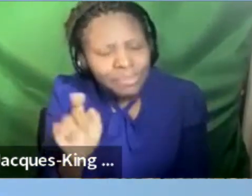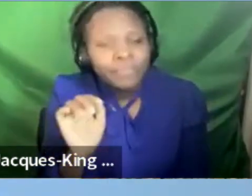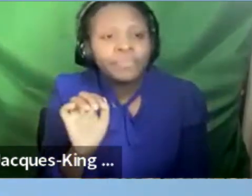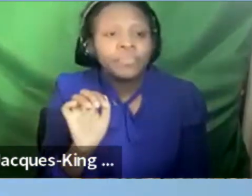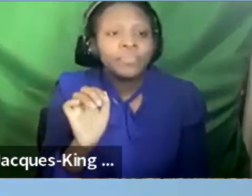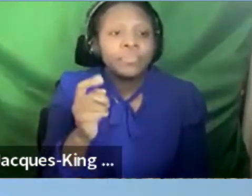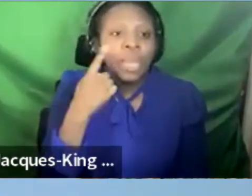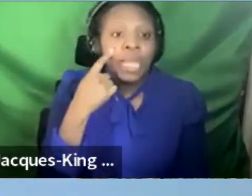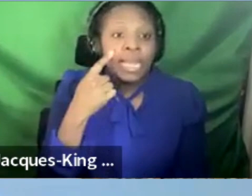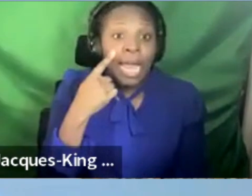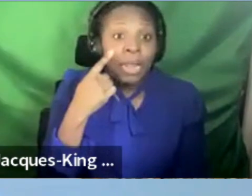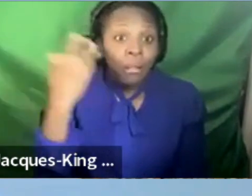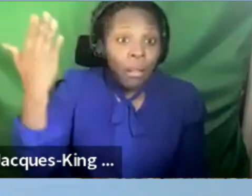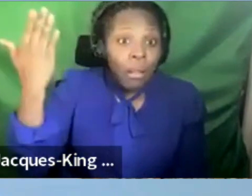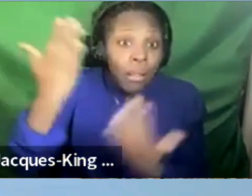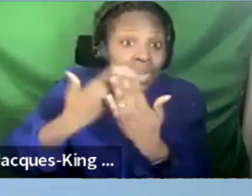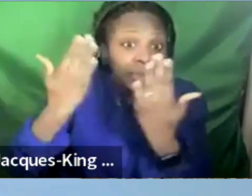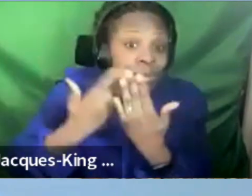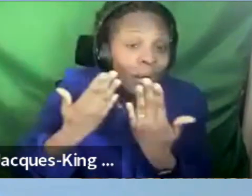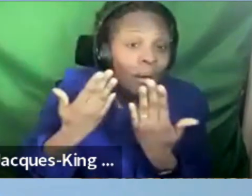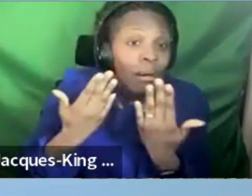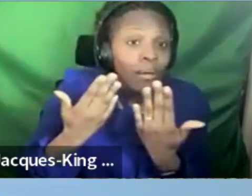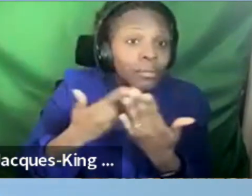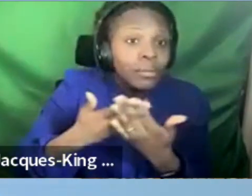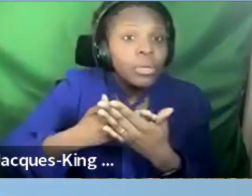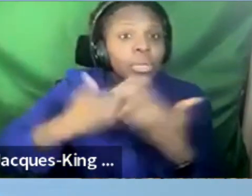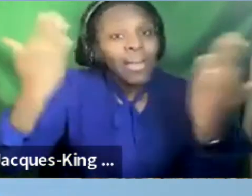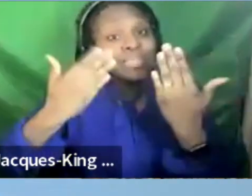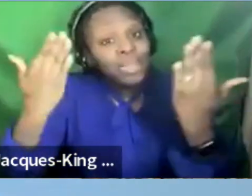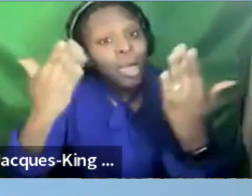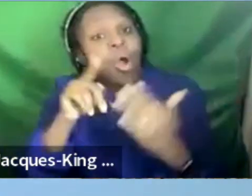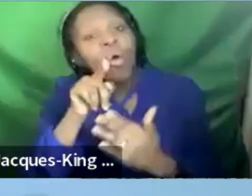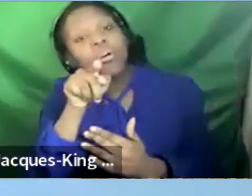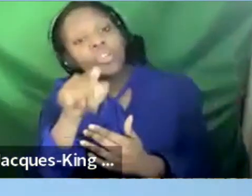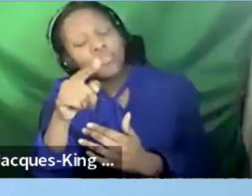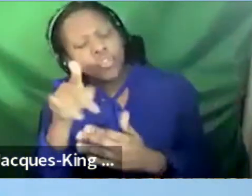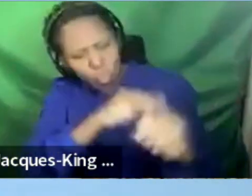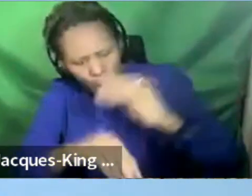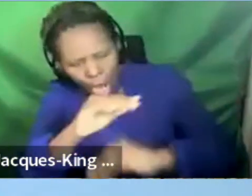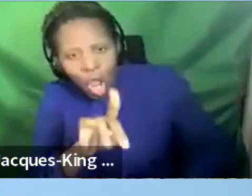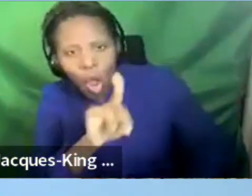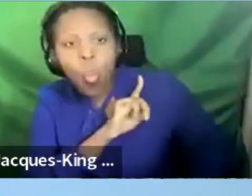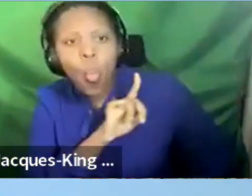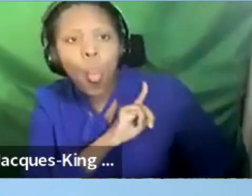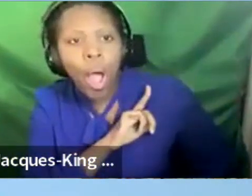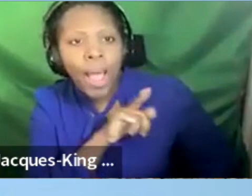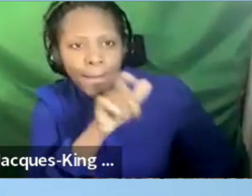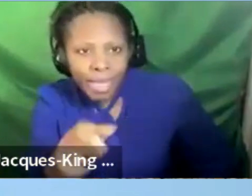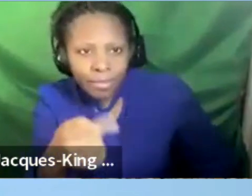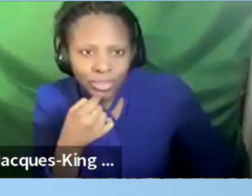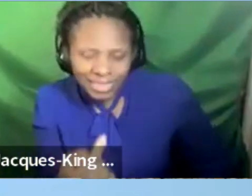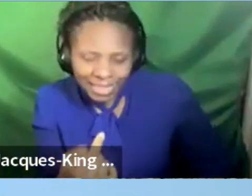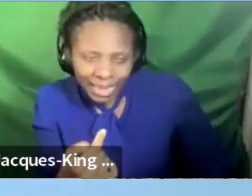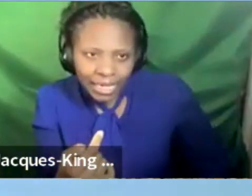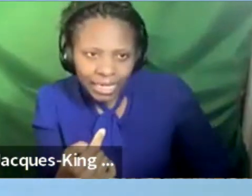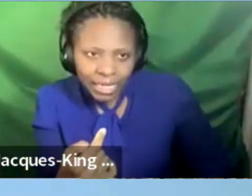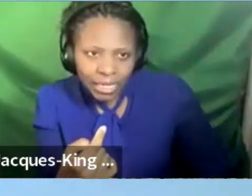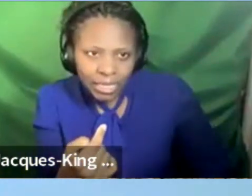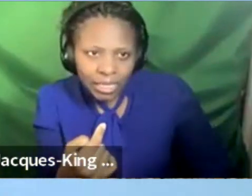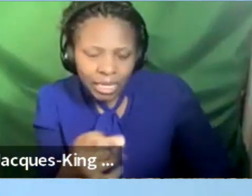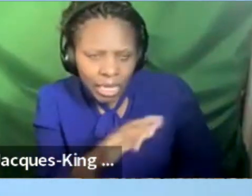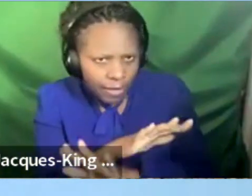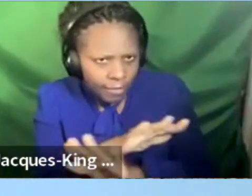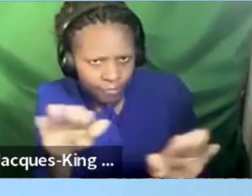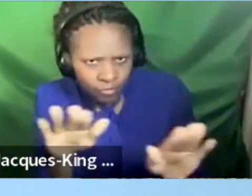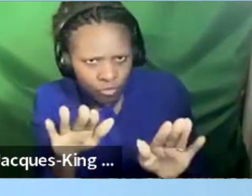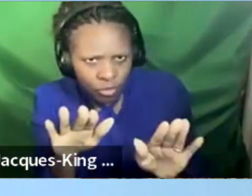have a better idea. Does that make any sense? So you can go, they're all much lighter, but you're gonna have to work